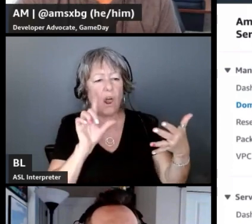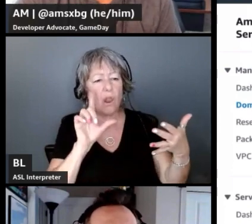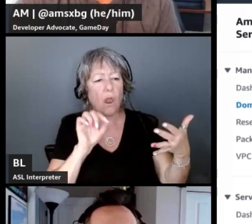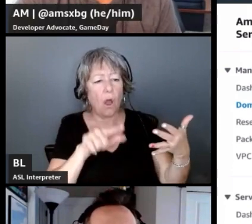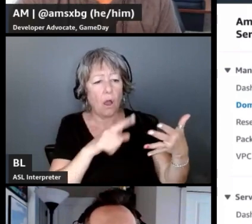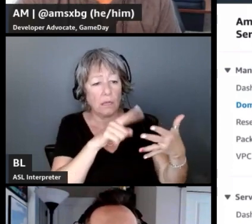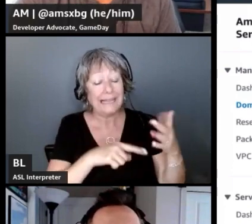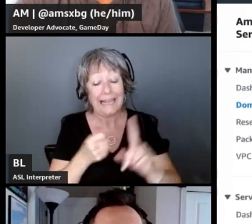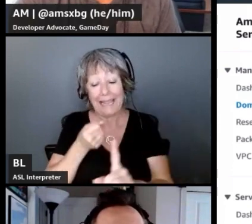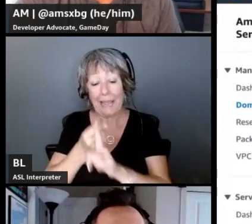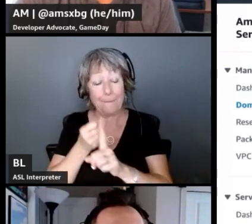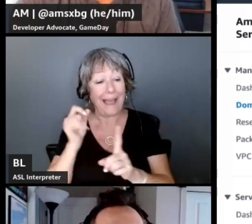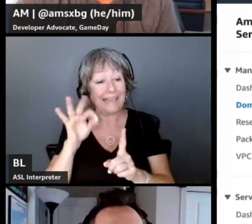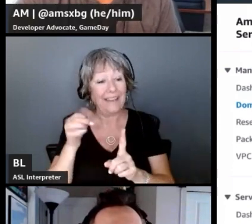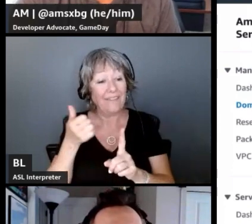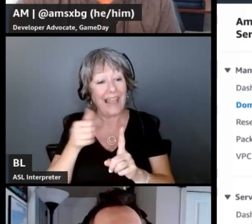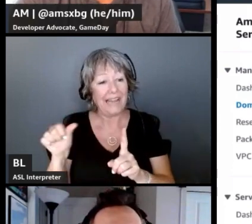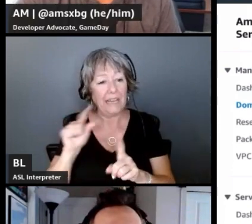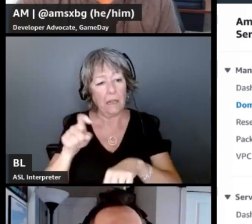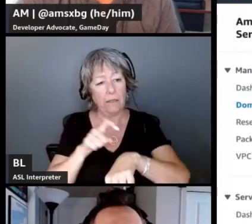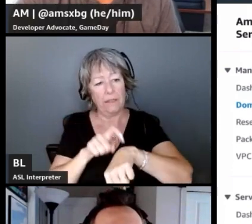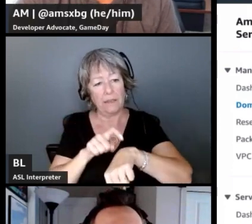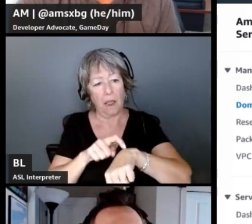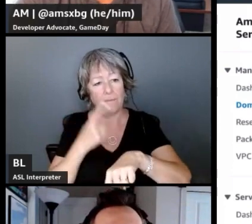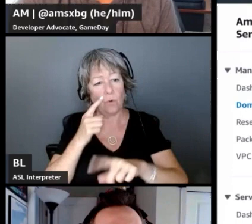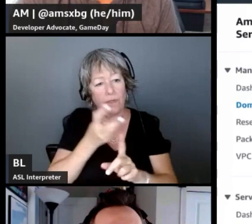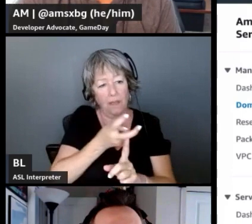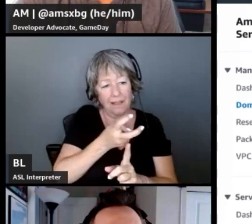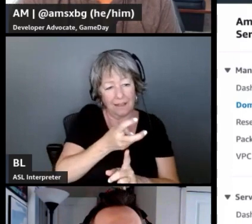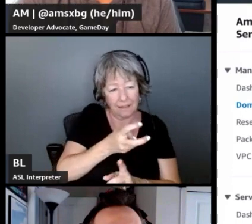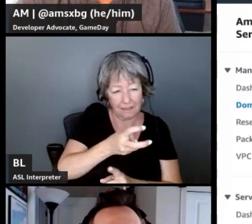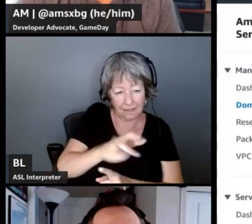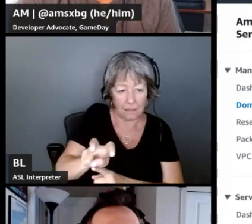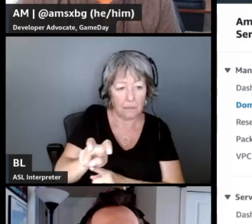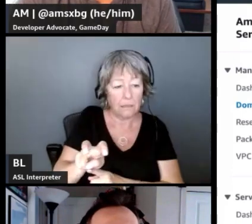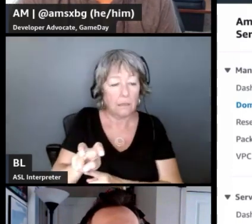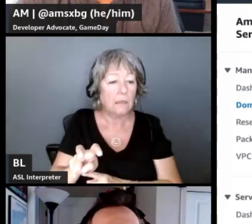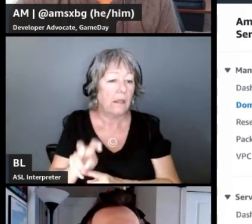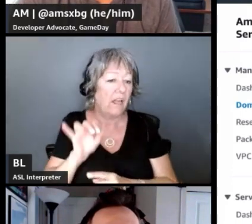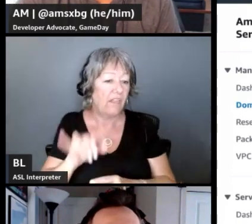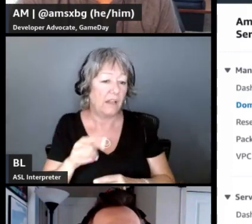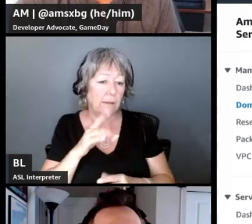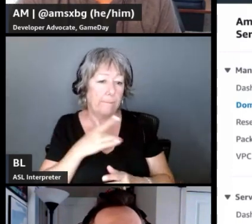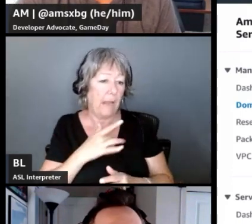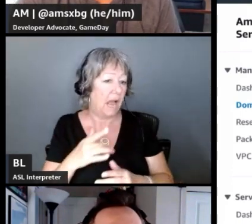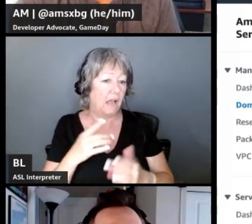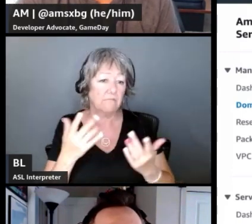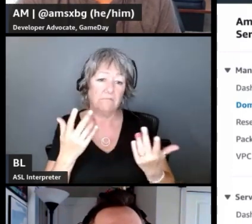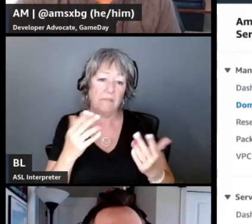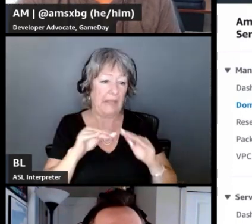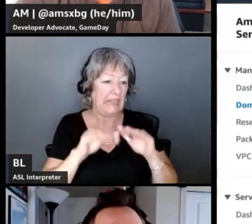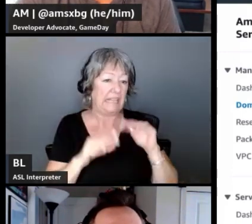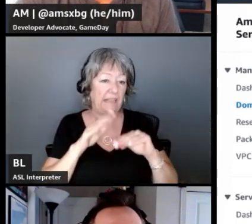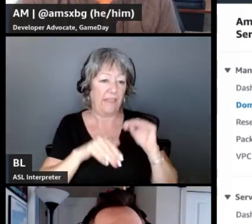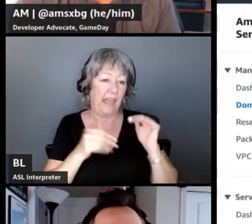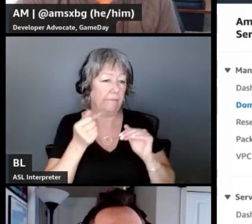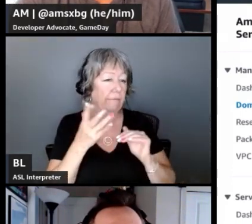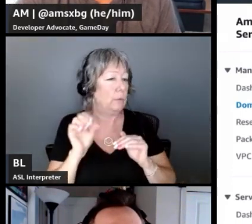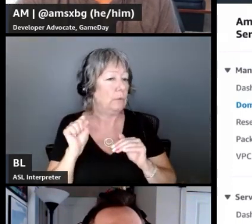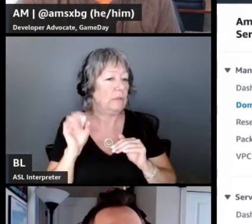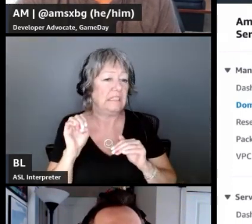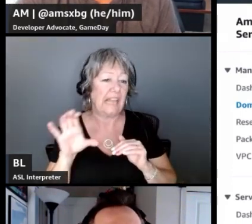any, is the time it requires to failover, which in most cases is less than a few seconds. But we